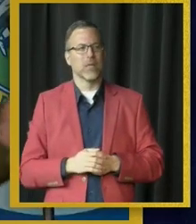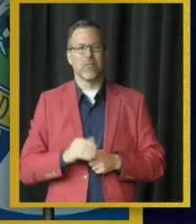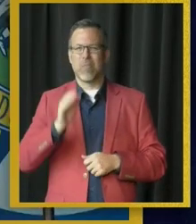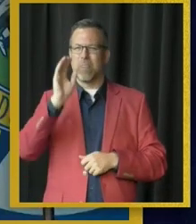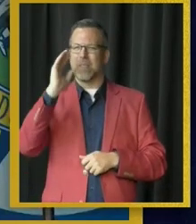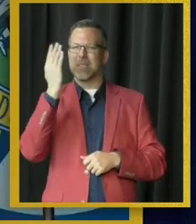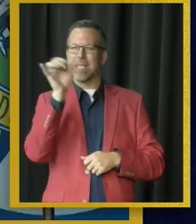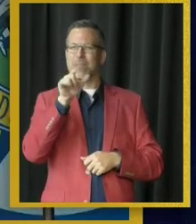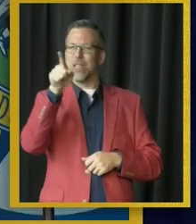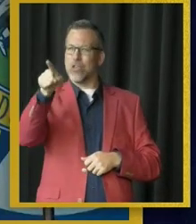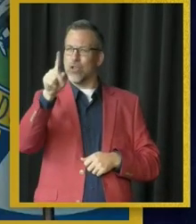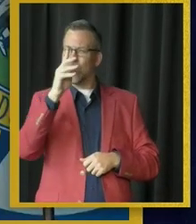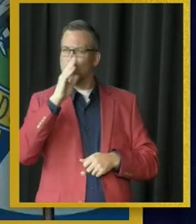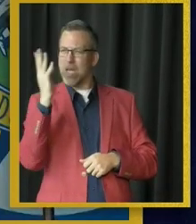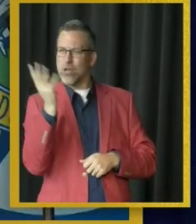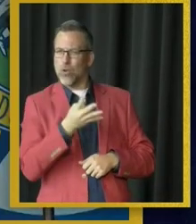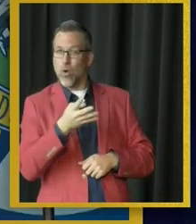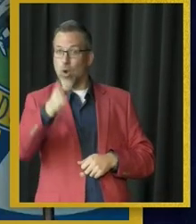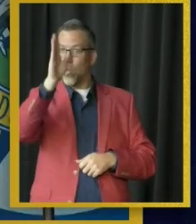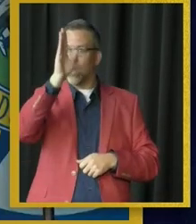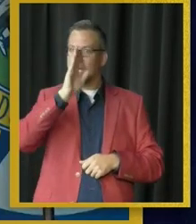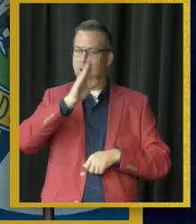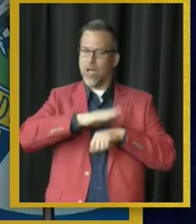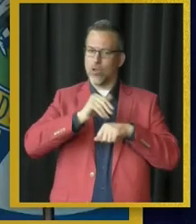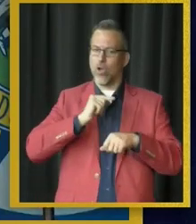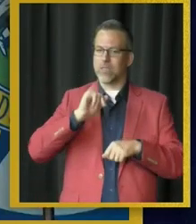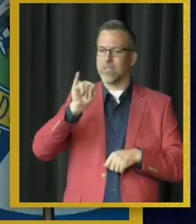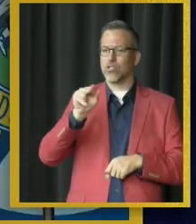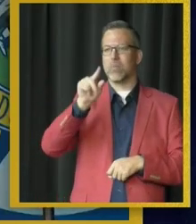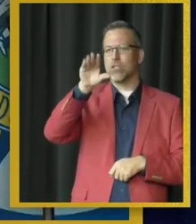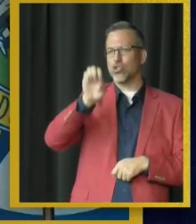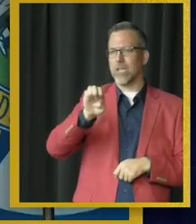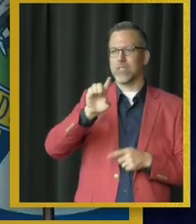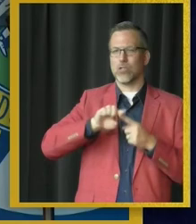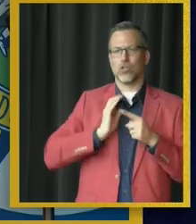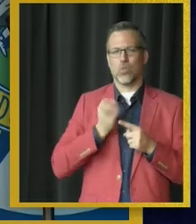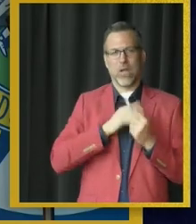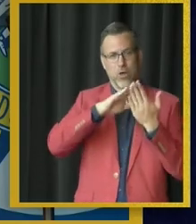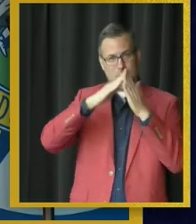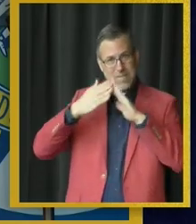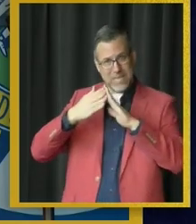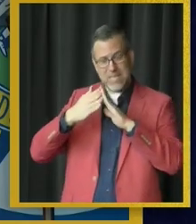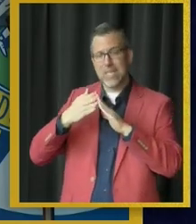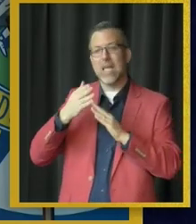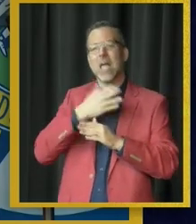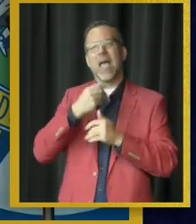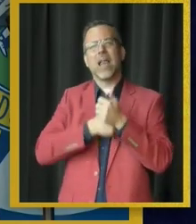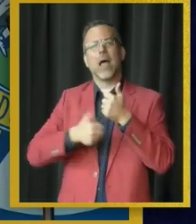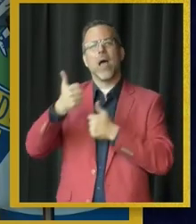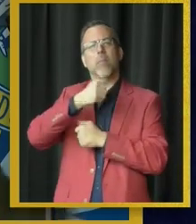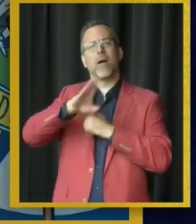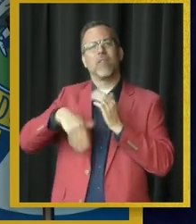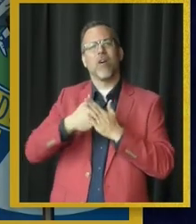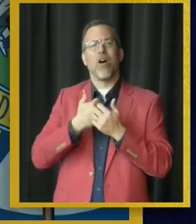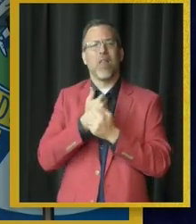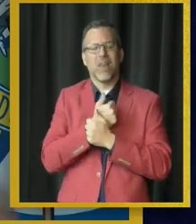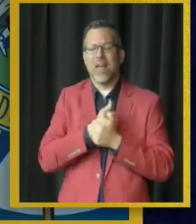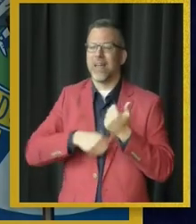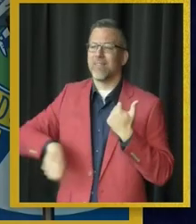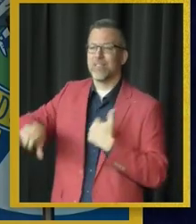you ignored when God calls us to bring justice to the gates of our cities and to, above all, love thy